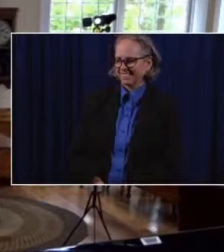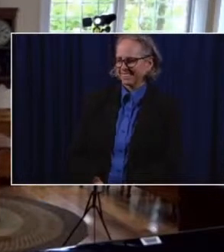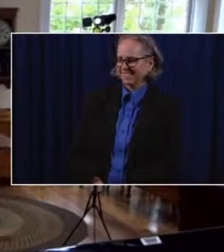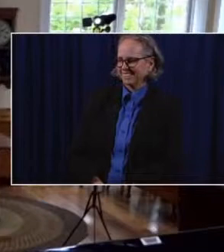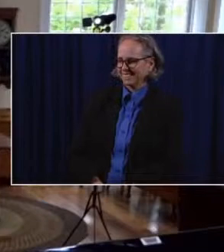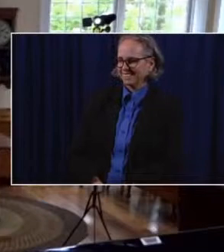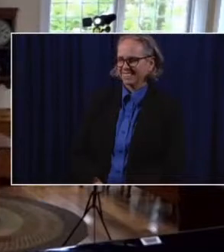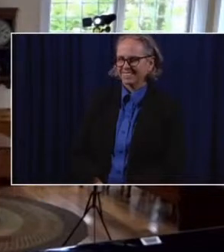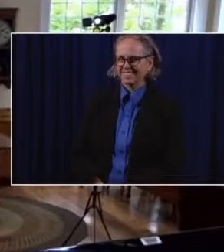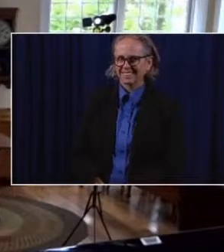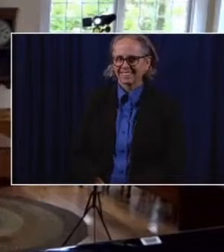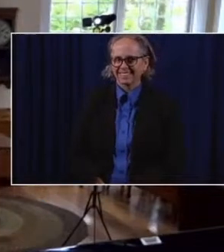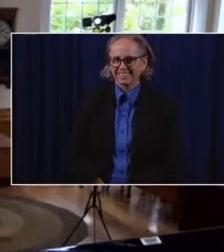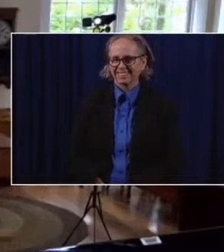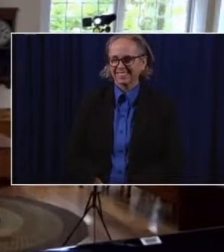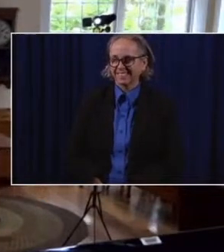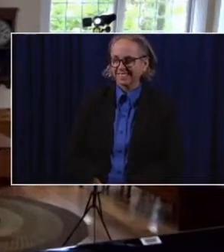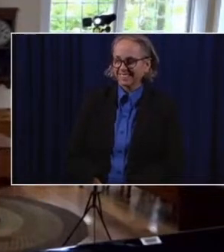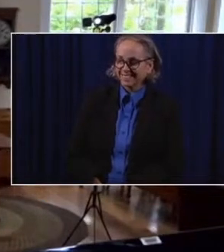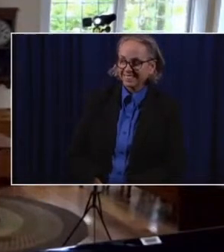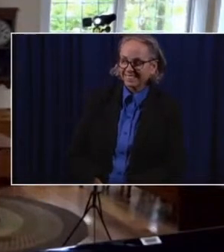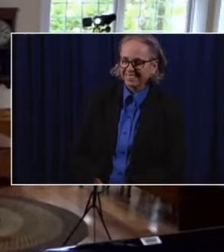say.